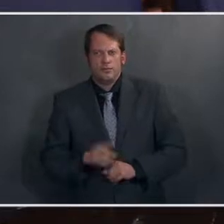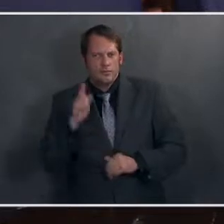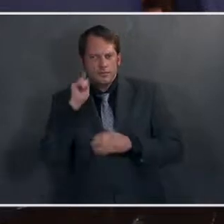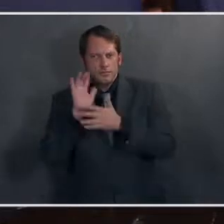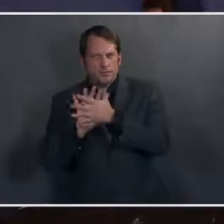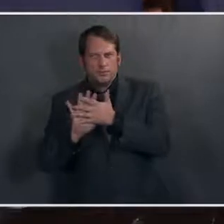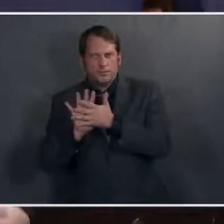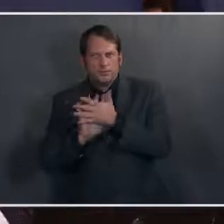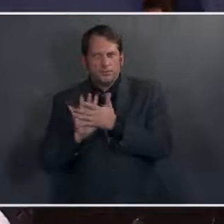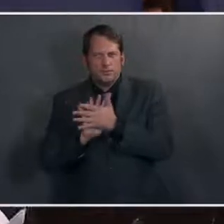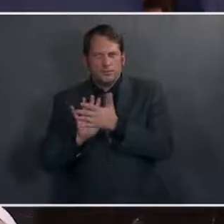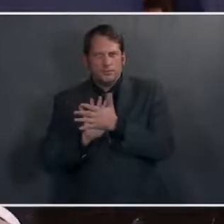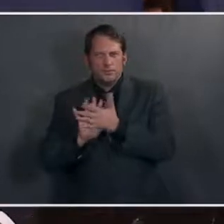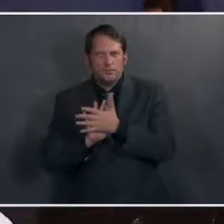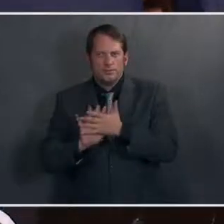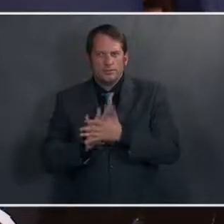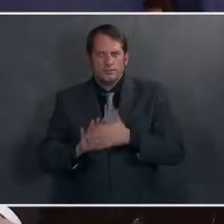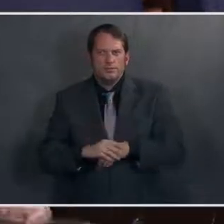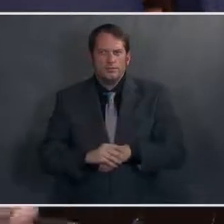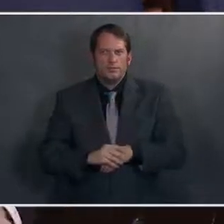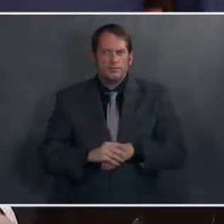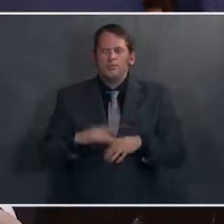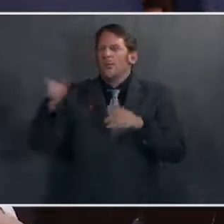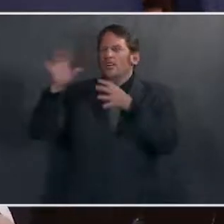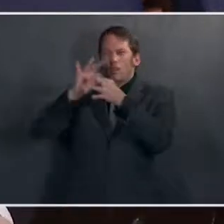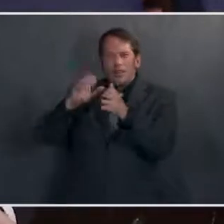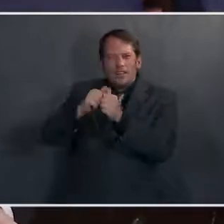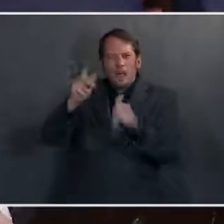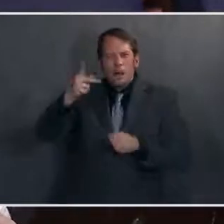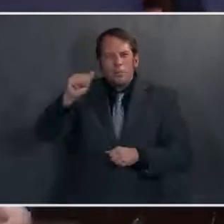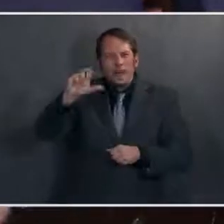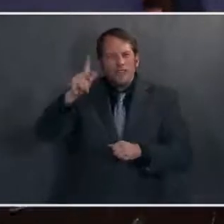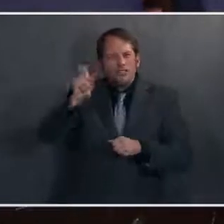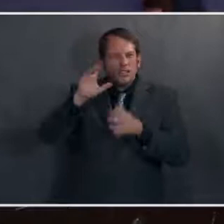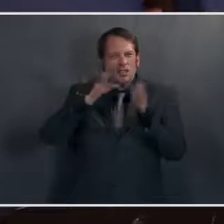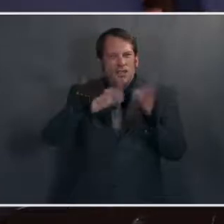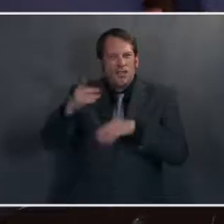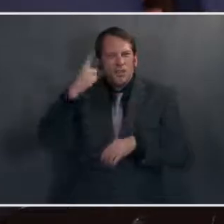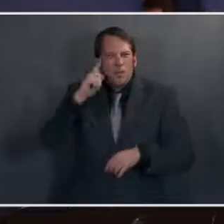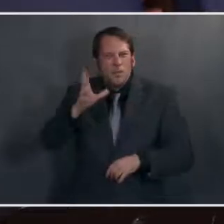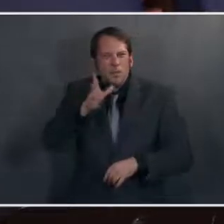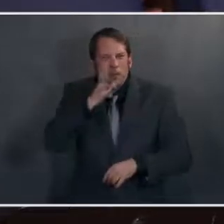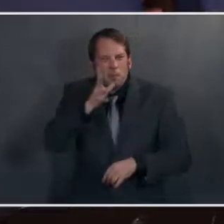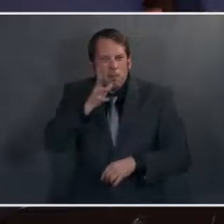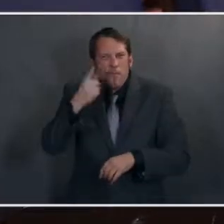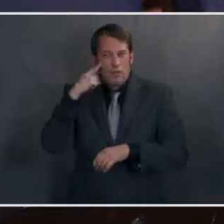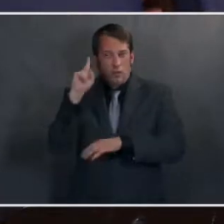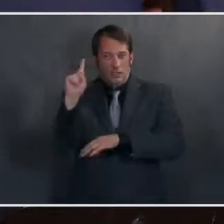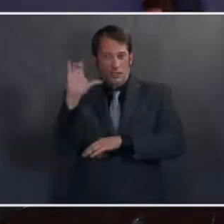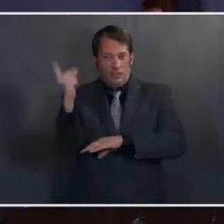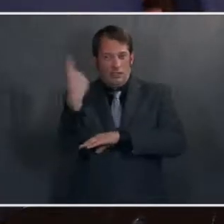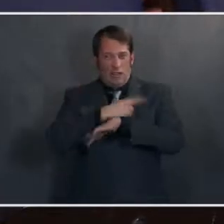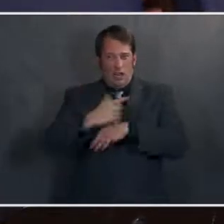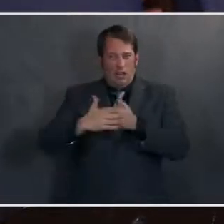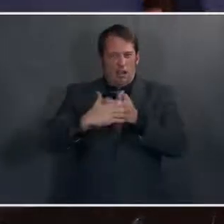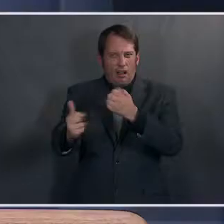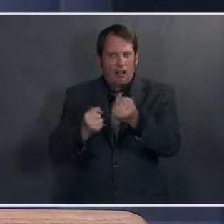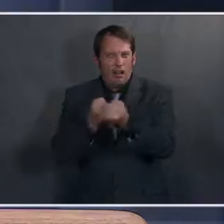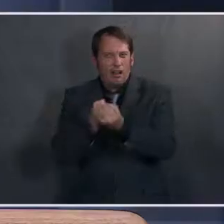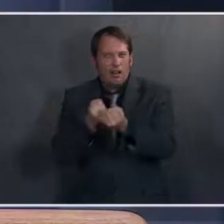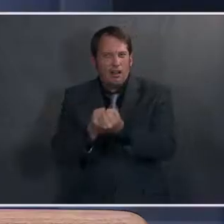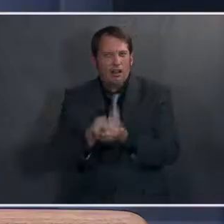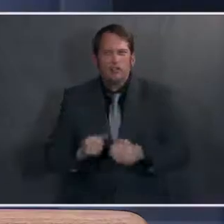Has the president seen the ad, and would he support the idea of monthly payments to mothers who are saddled by this pandemic?